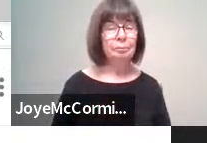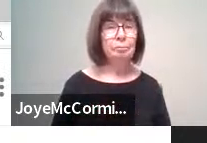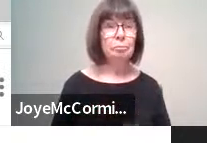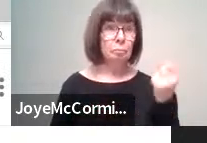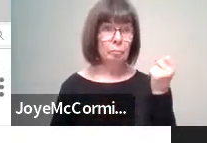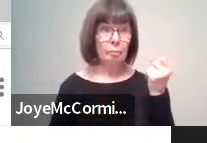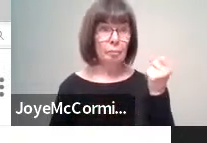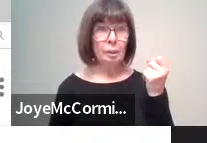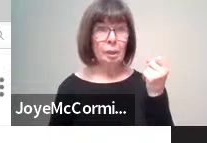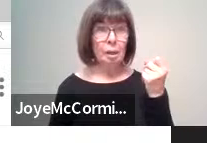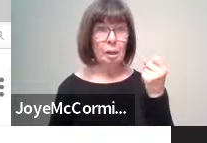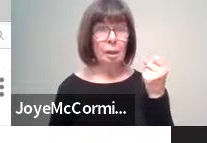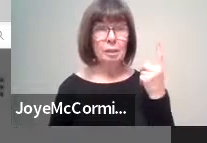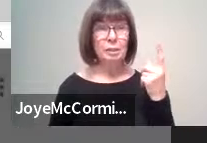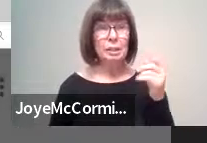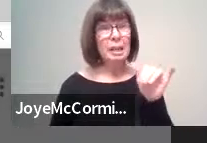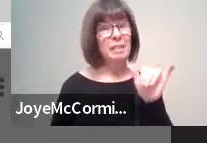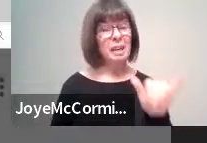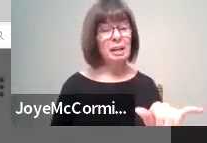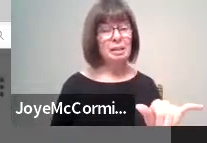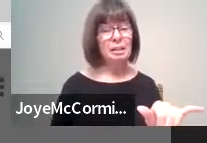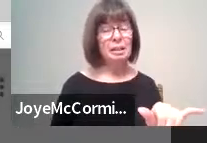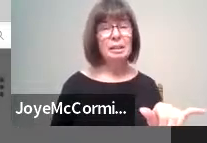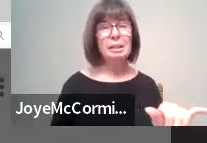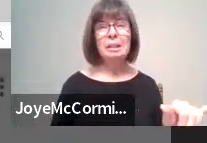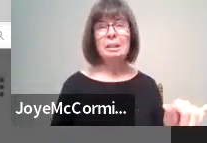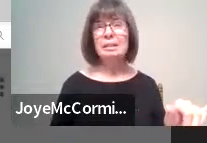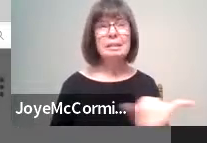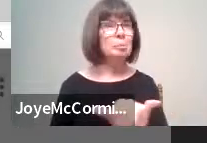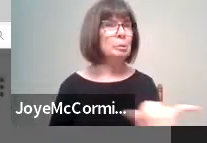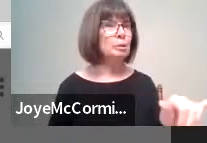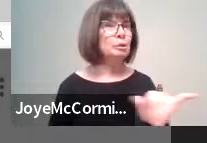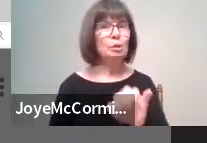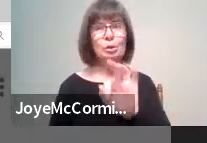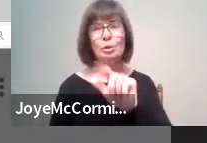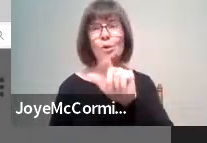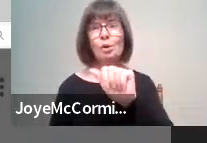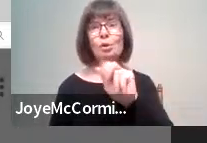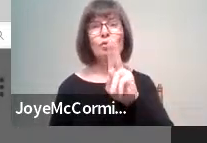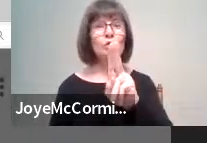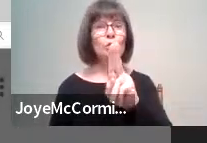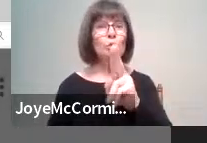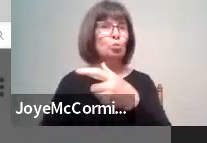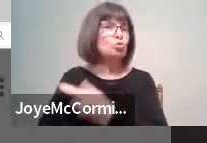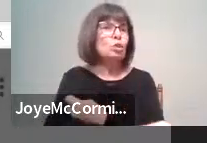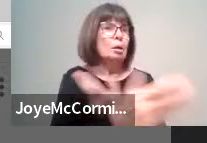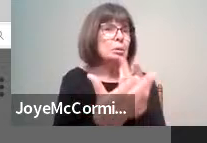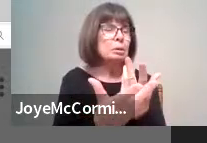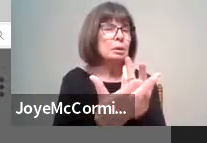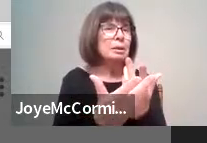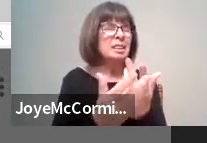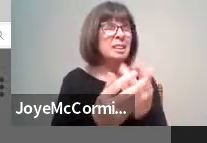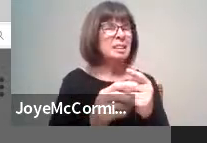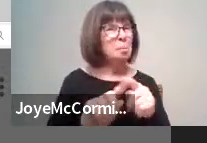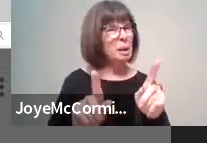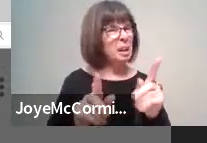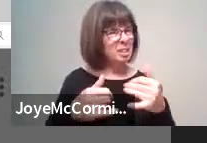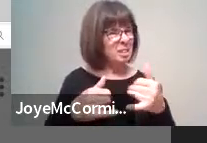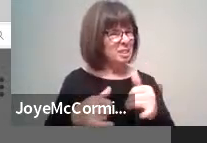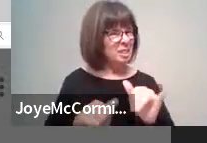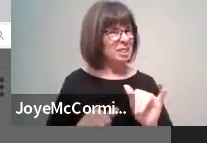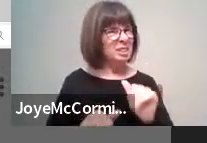understand that that's the same thing that has to do with the flu shots, but that's still very uncomfortable